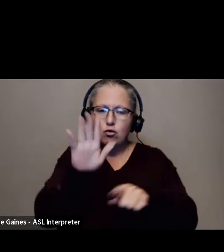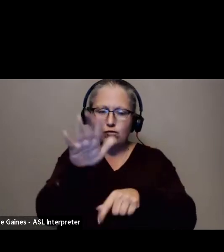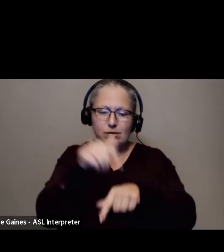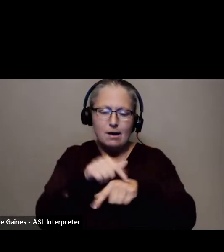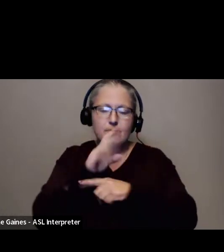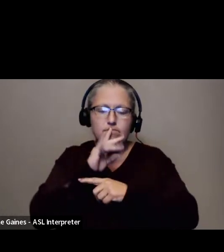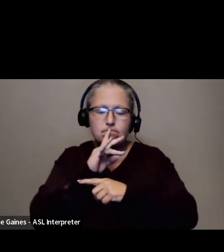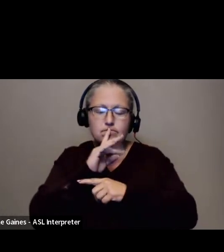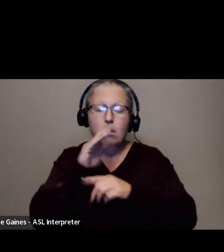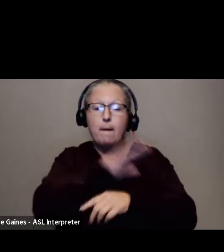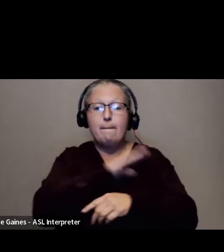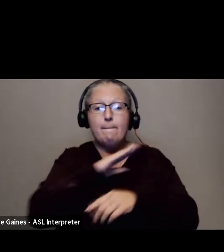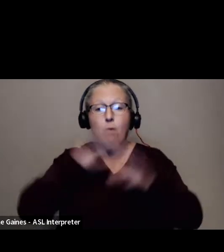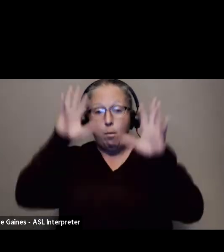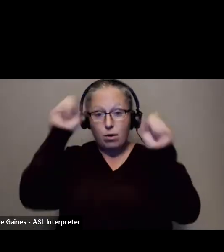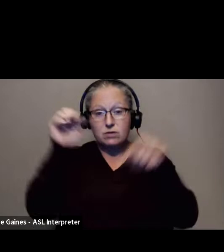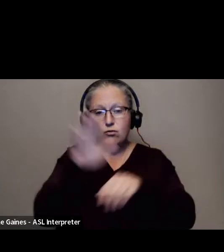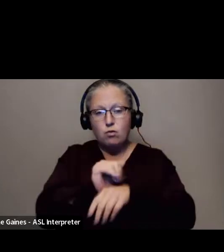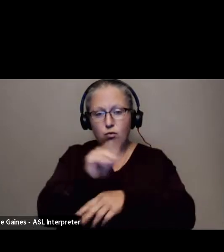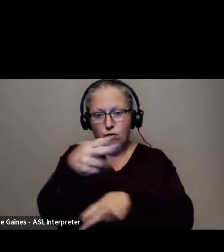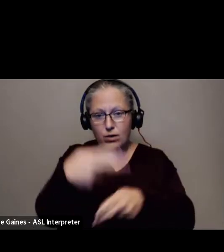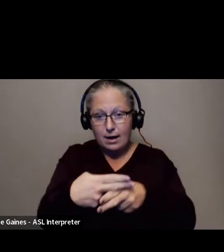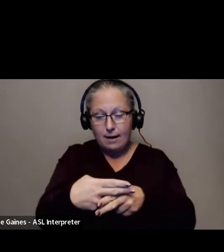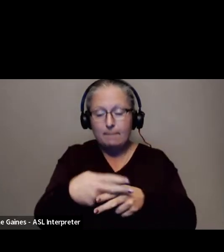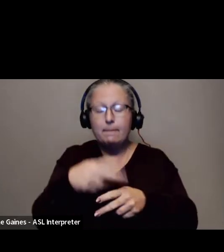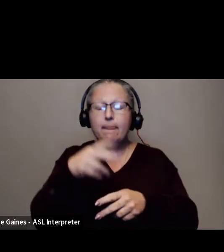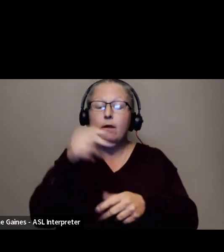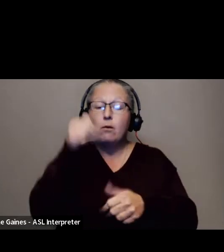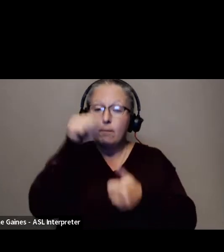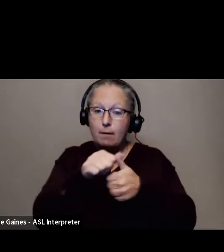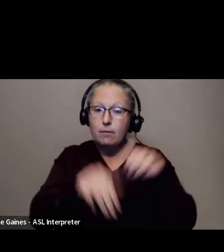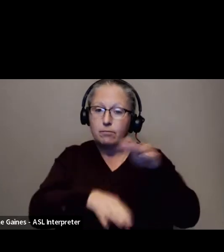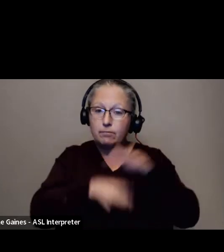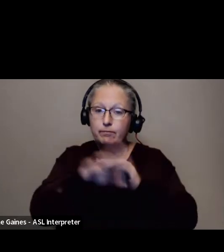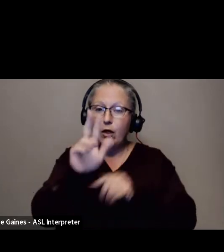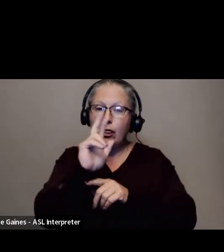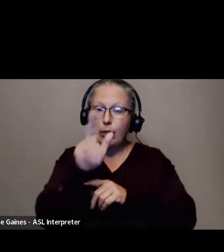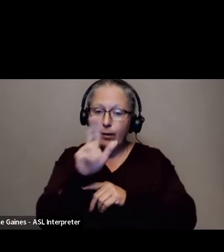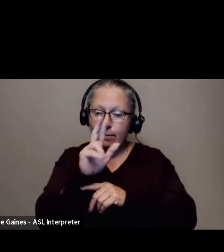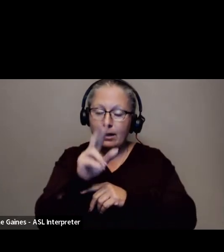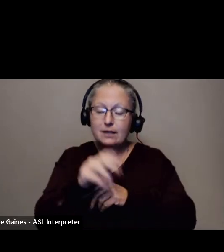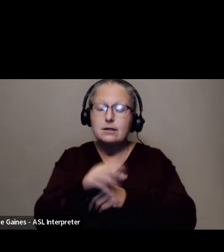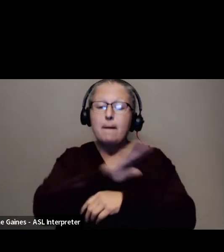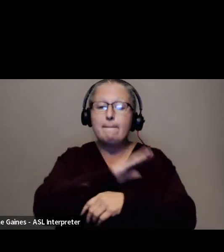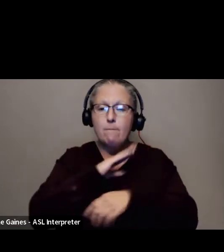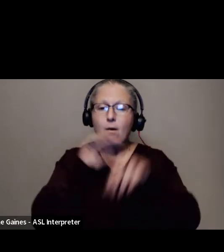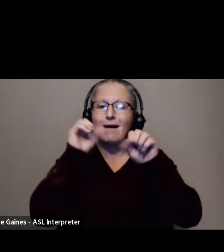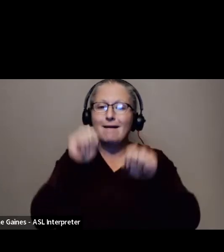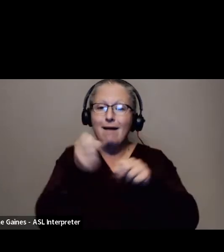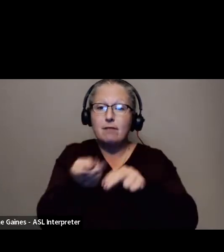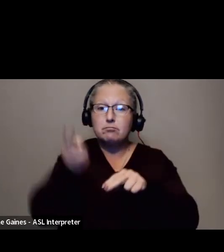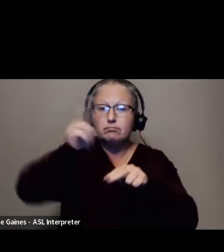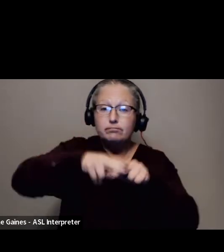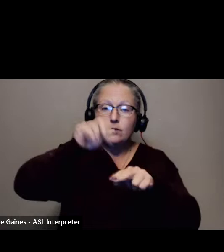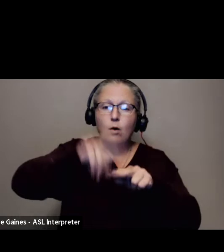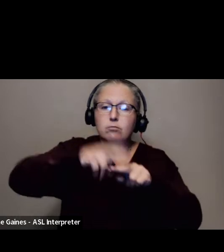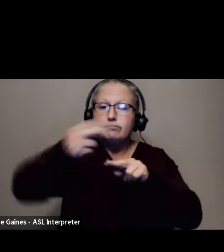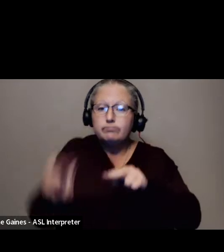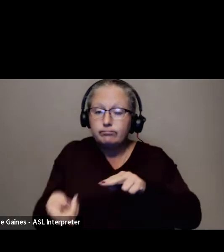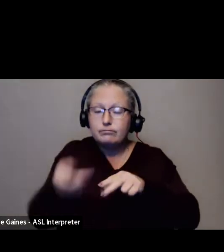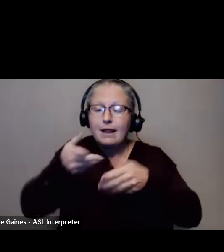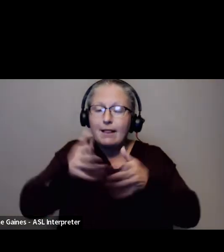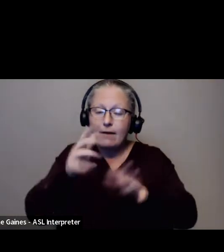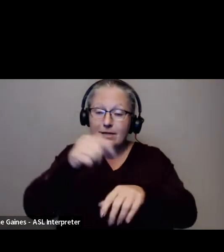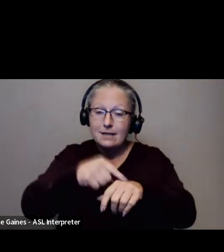period. The board president will call on you. Please note that comments are limited to 3 minutes. The board may increase or decrease the time allotted